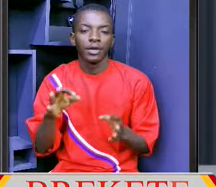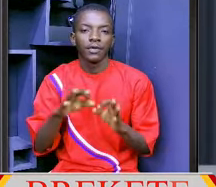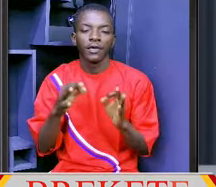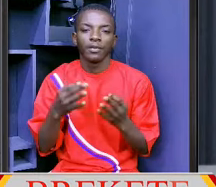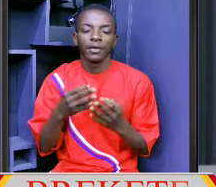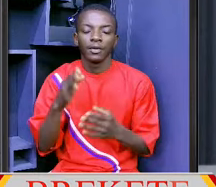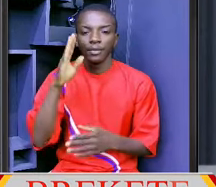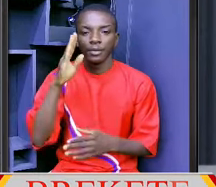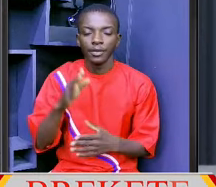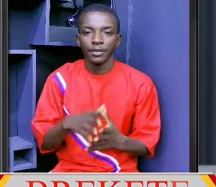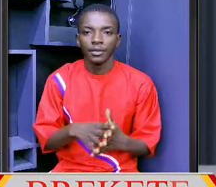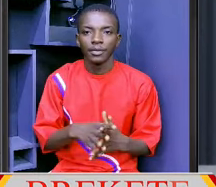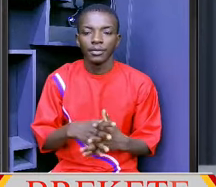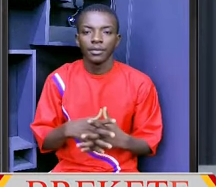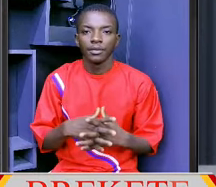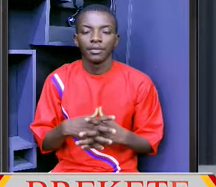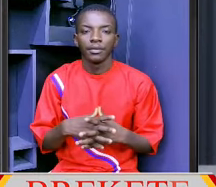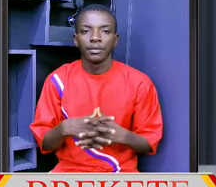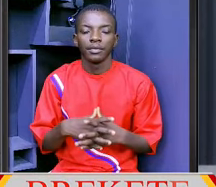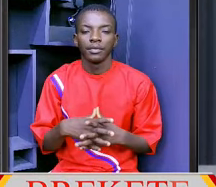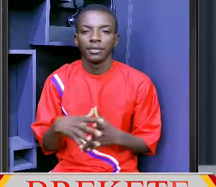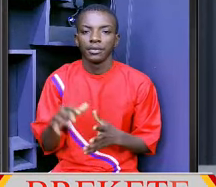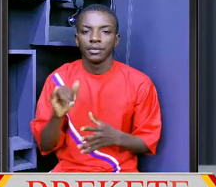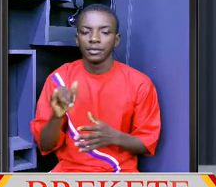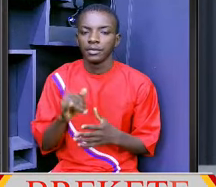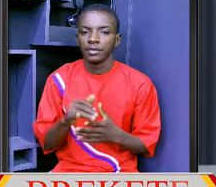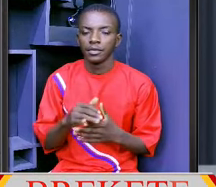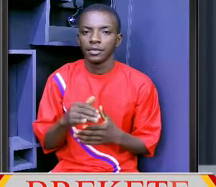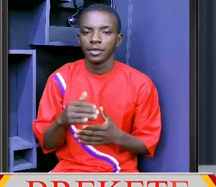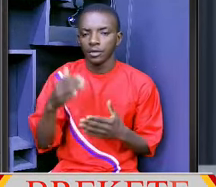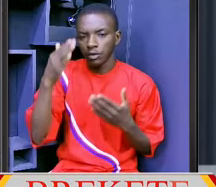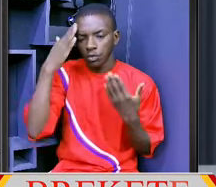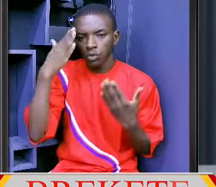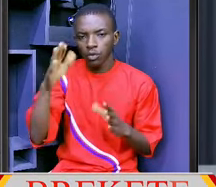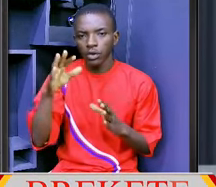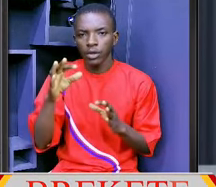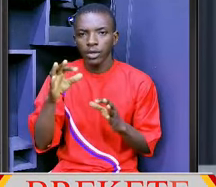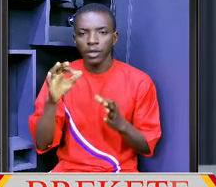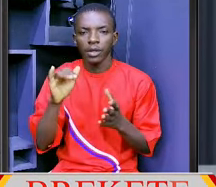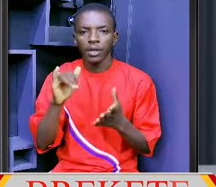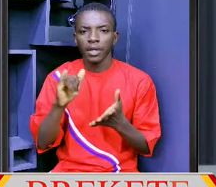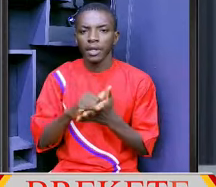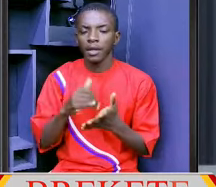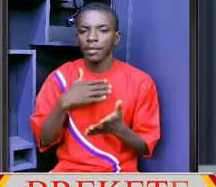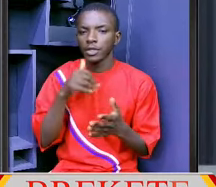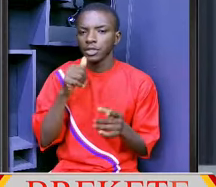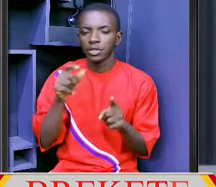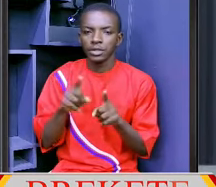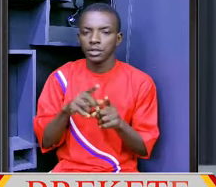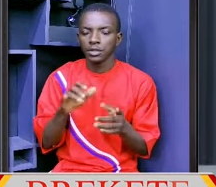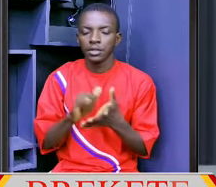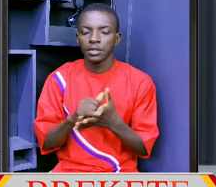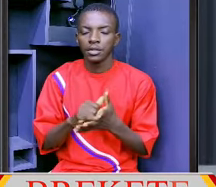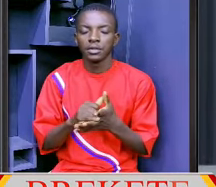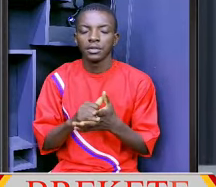ma. Yes, sir. I don't know whether that my sister